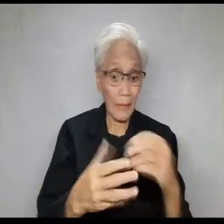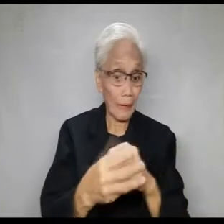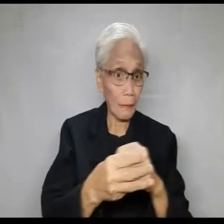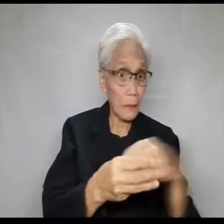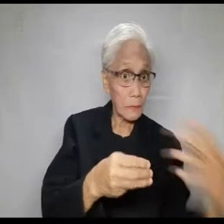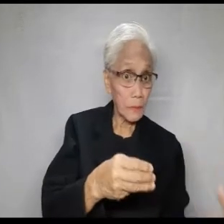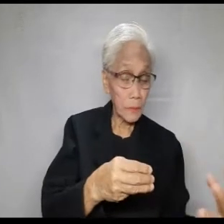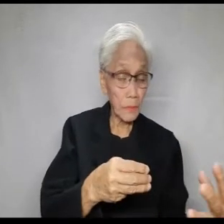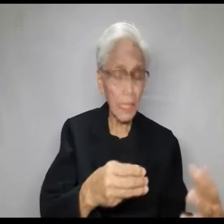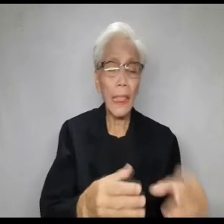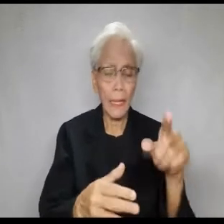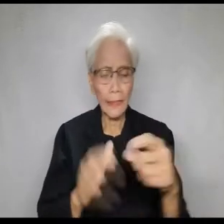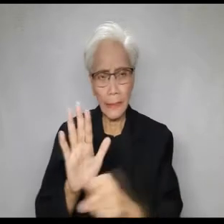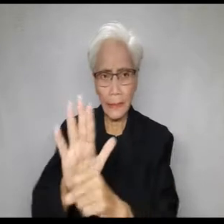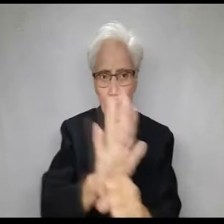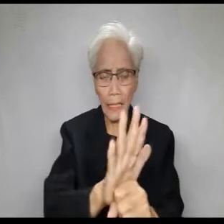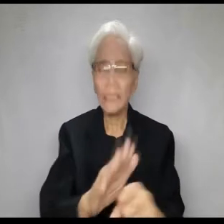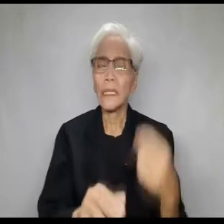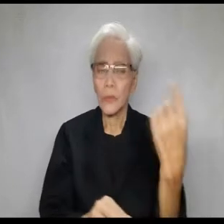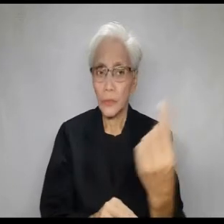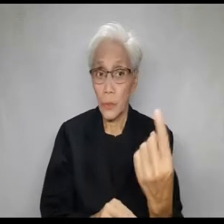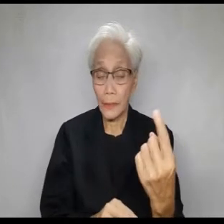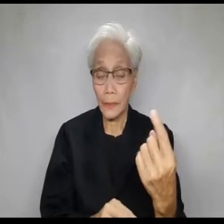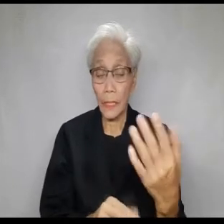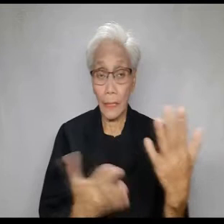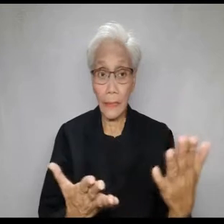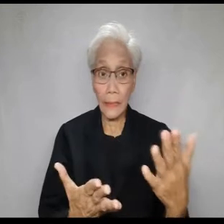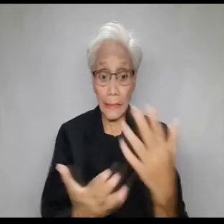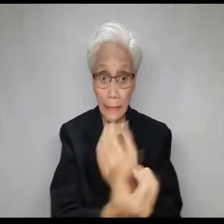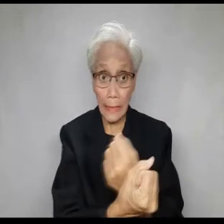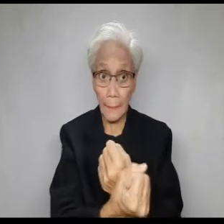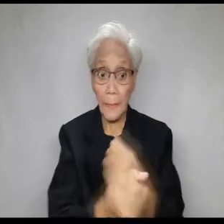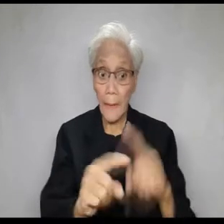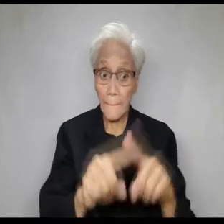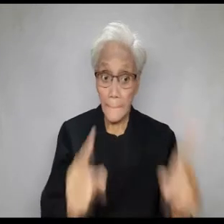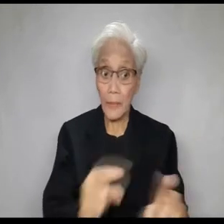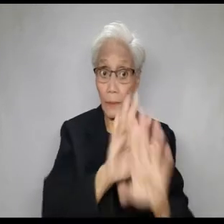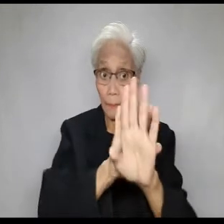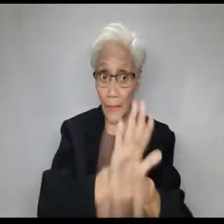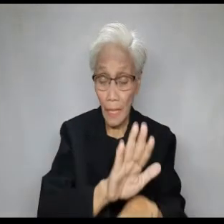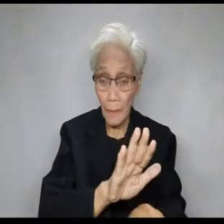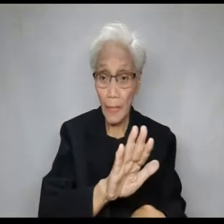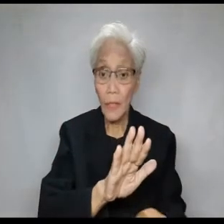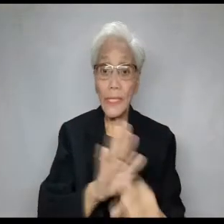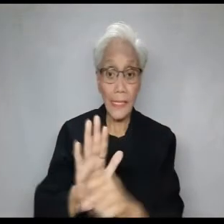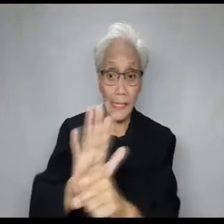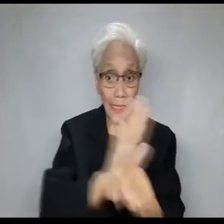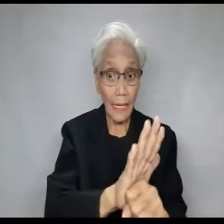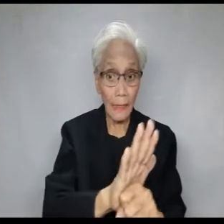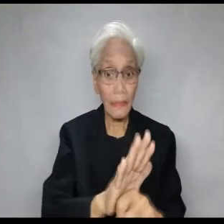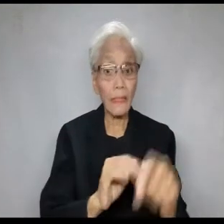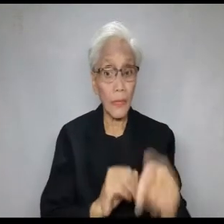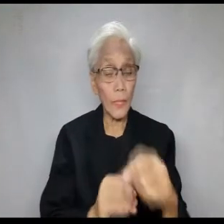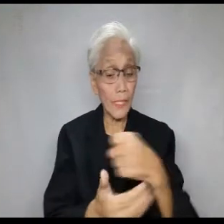one's feet was a sign that he was somebody's slave. That they were restored to him was the